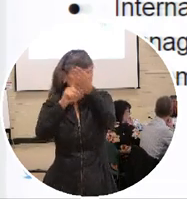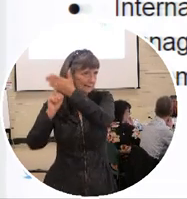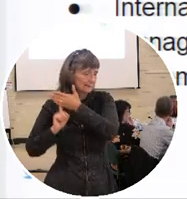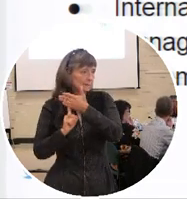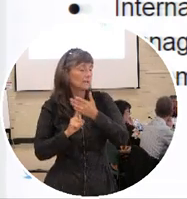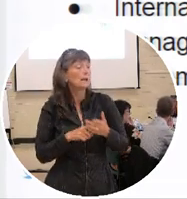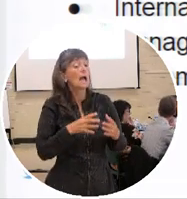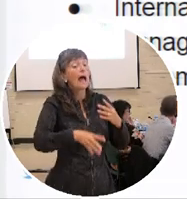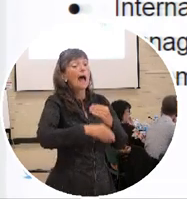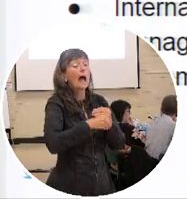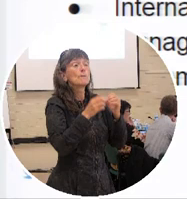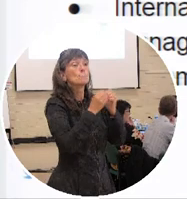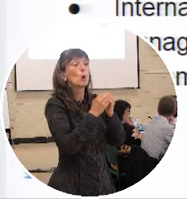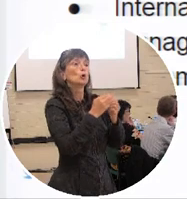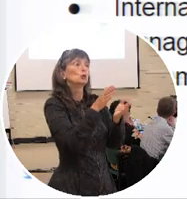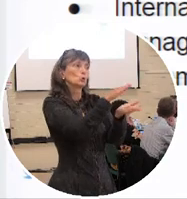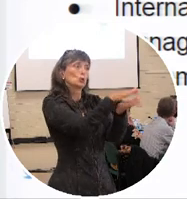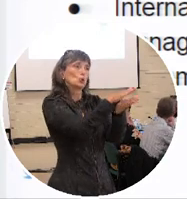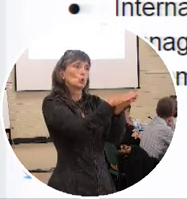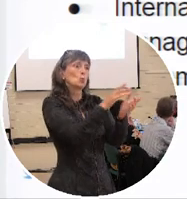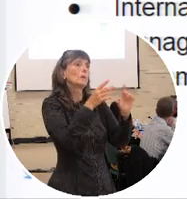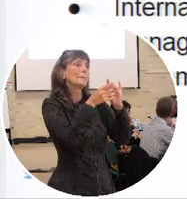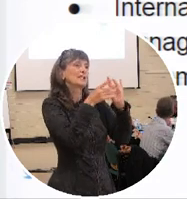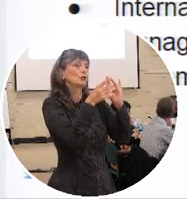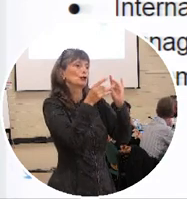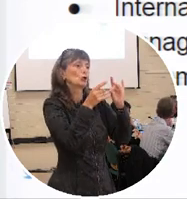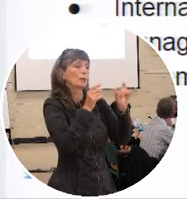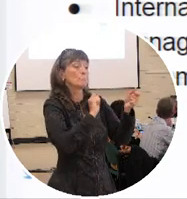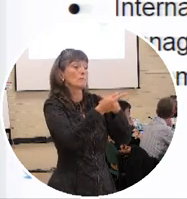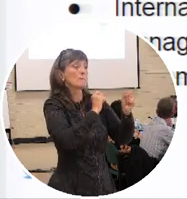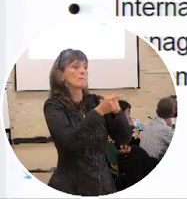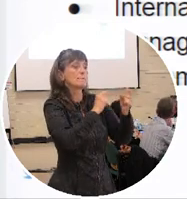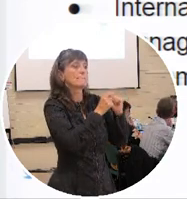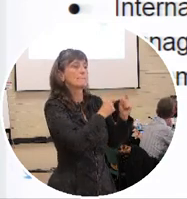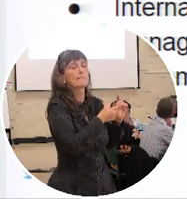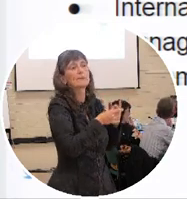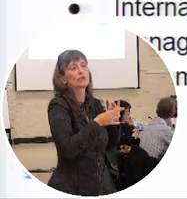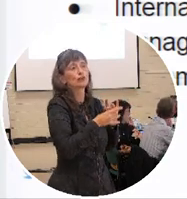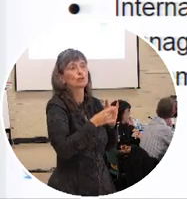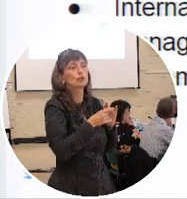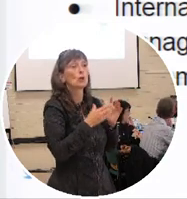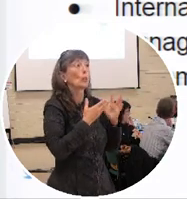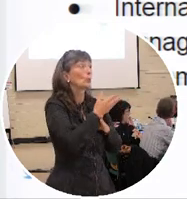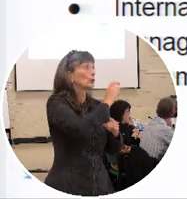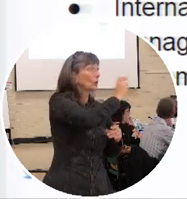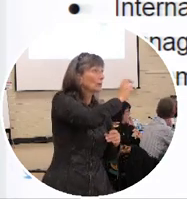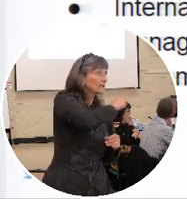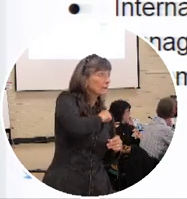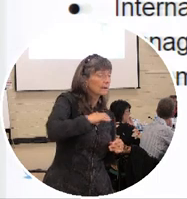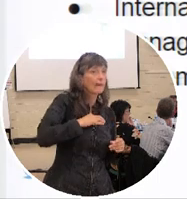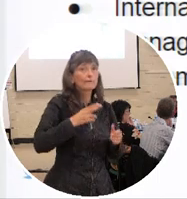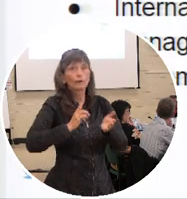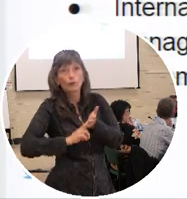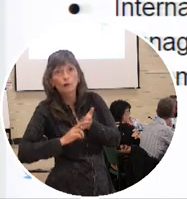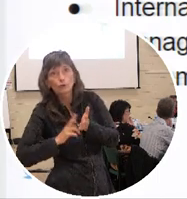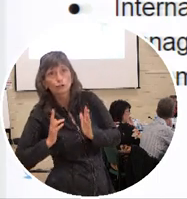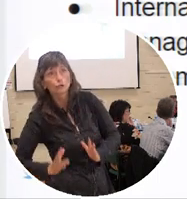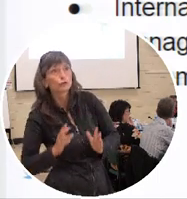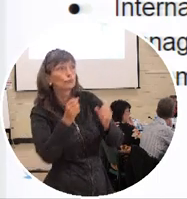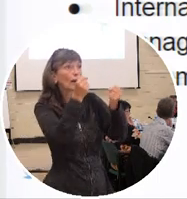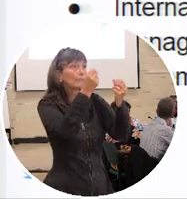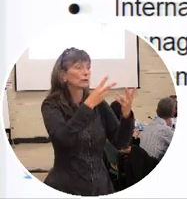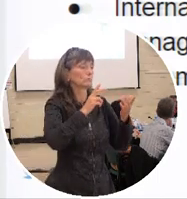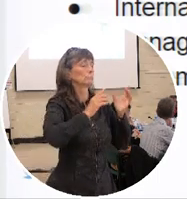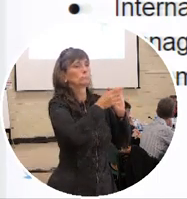which allowed for more immediate, focused, high-priority group communication between school transportation staff, contractors, and